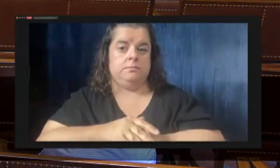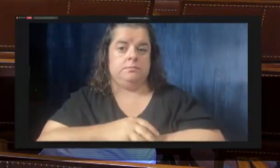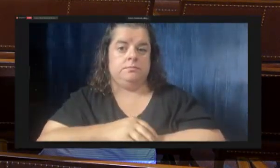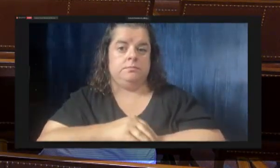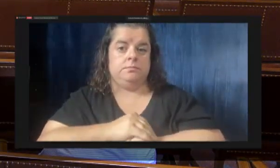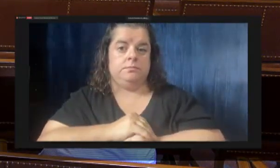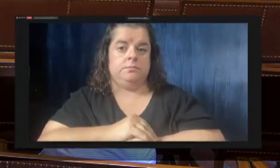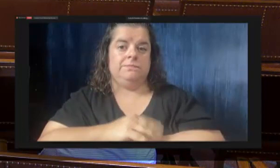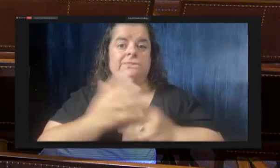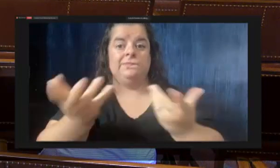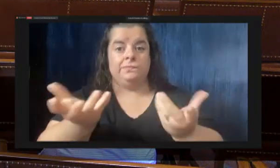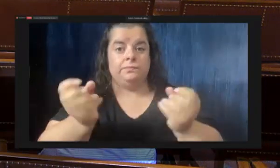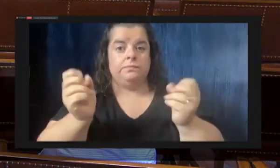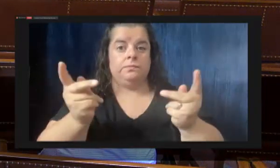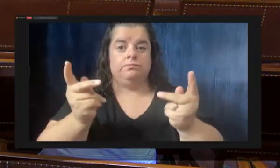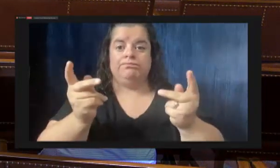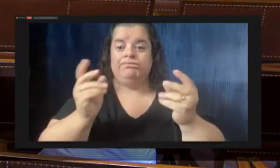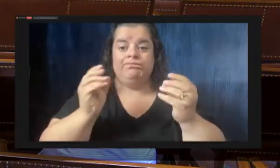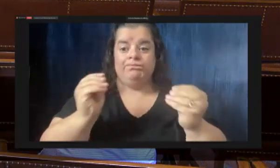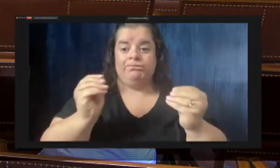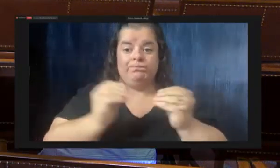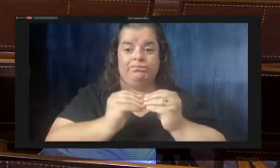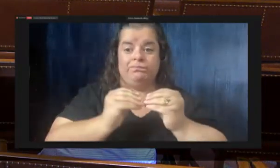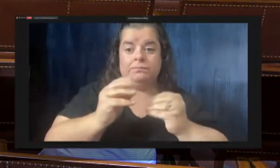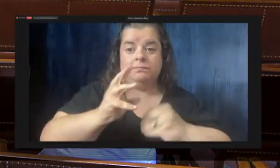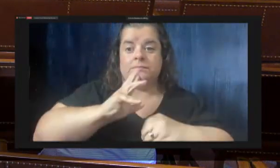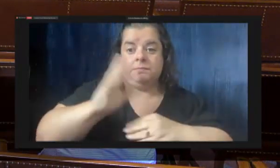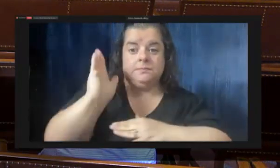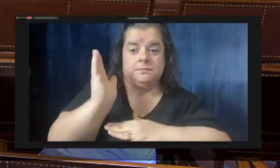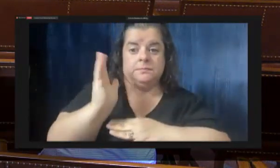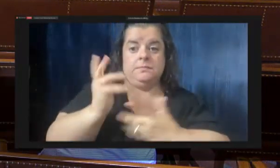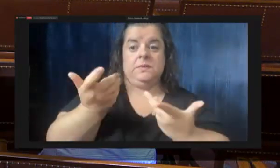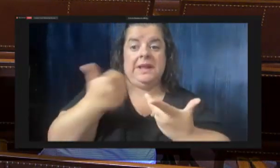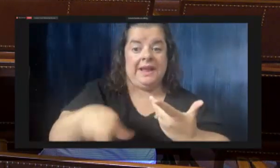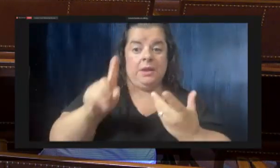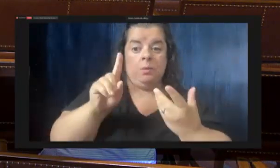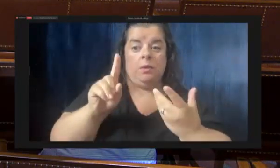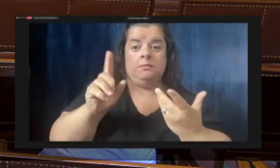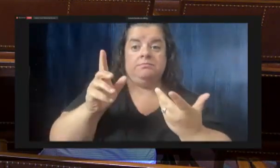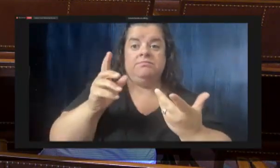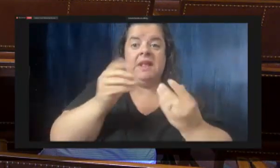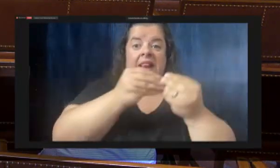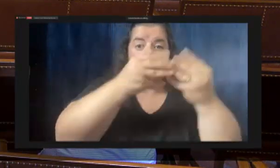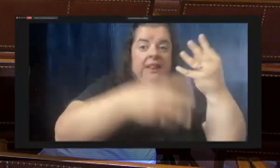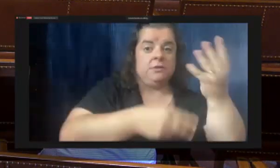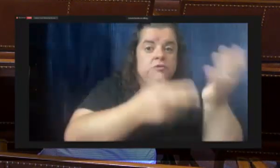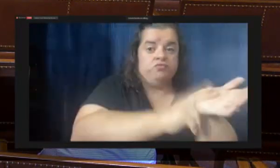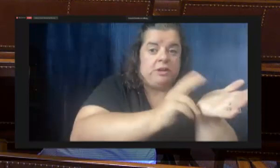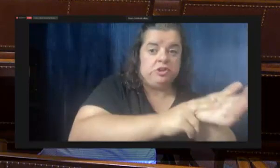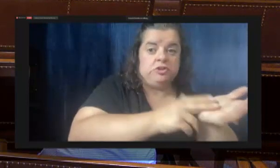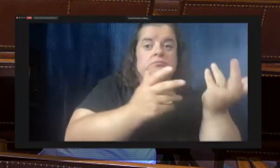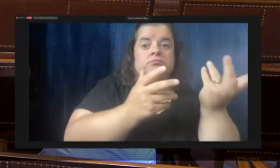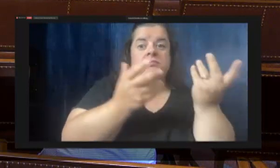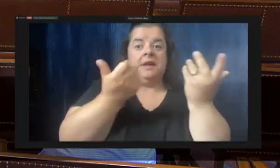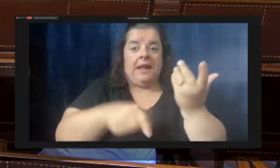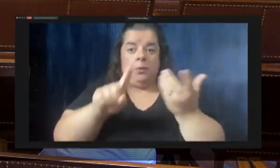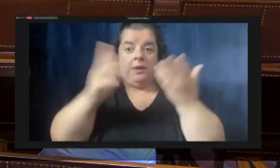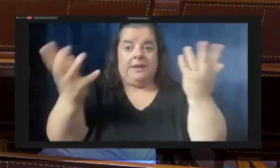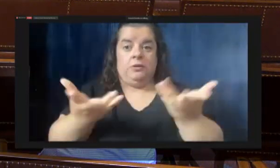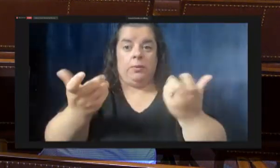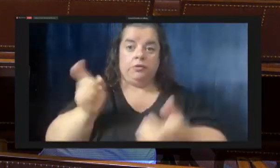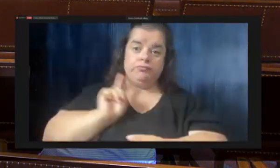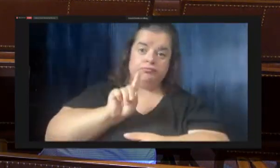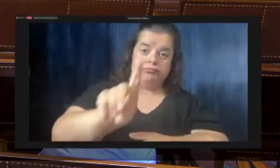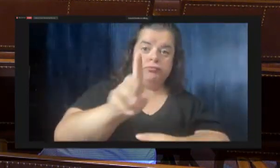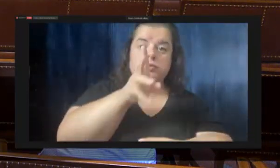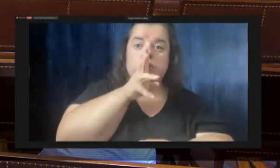With that, she may not want to speak. Are there anyone else? We've exhausted our list of registered speakers. Is there anyone in chambers wishing to speak? If